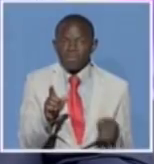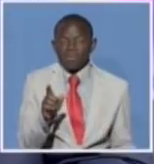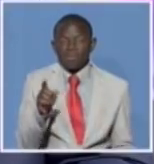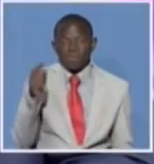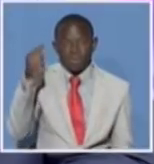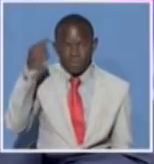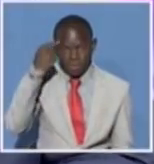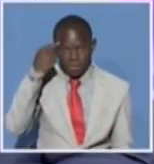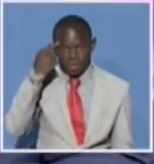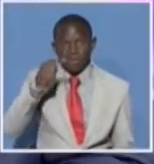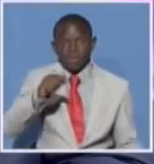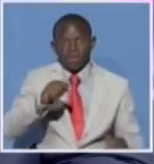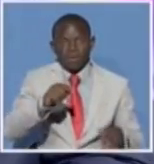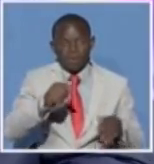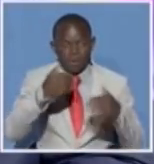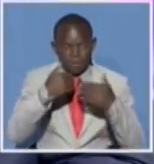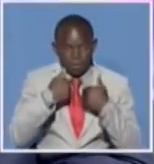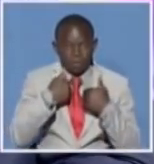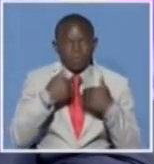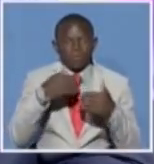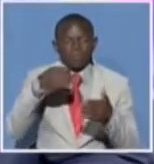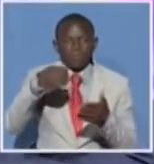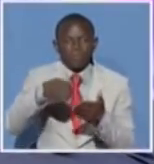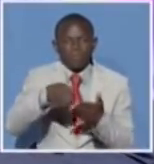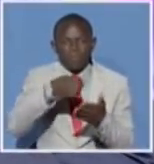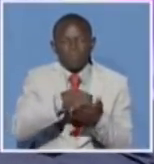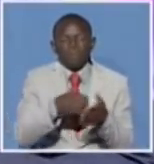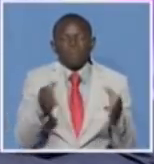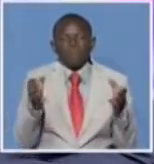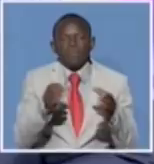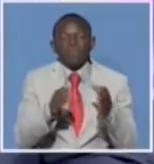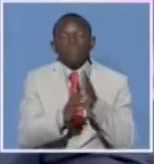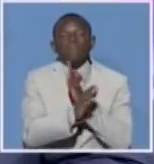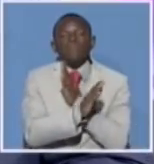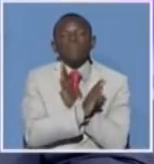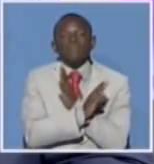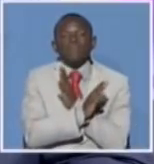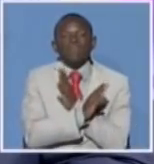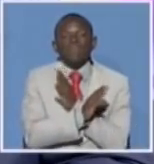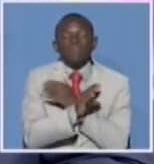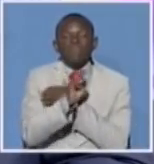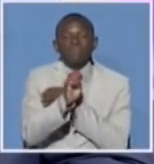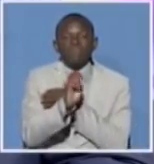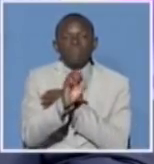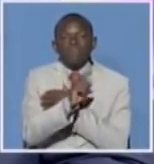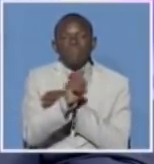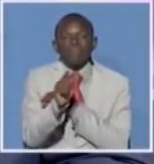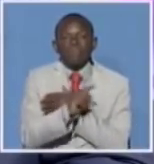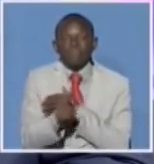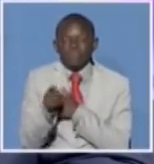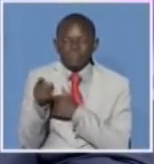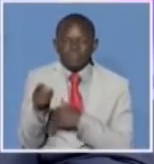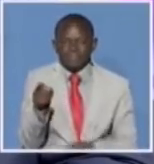called Examination Council of Zambia. And that's the body that is mandated to